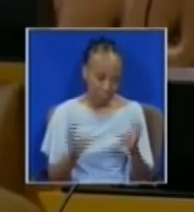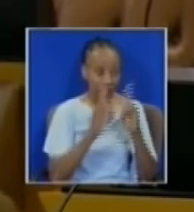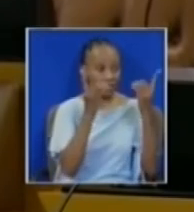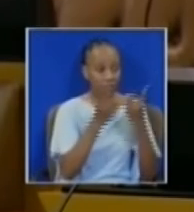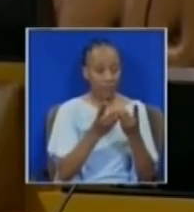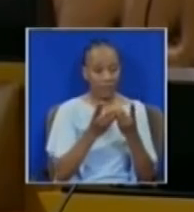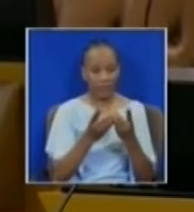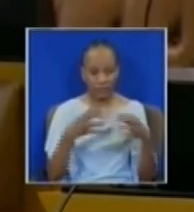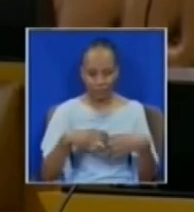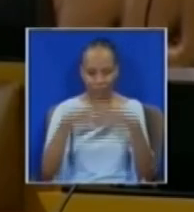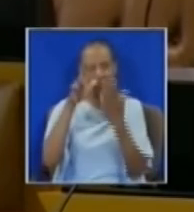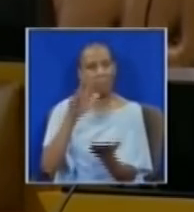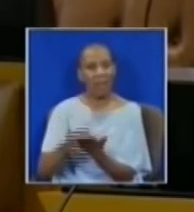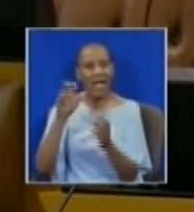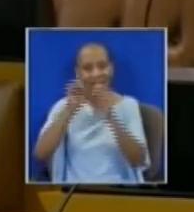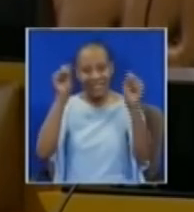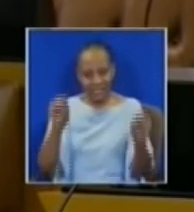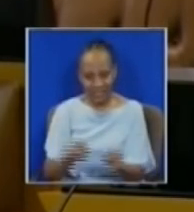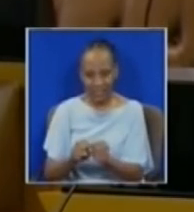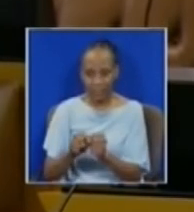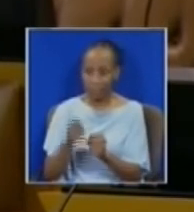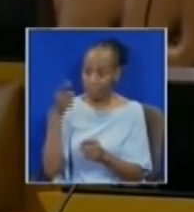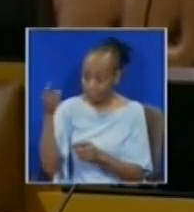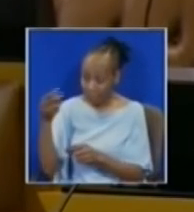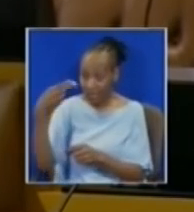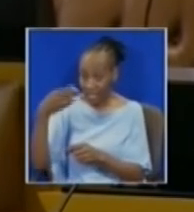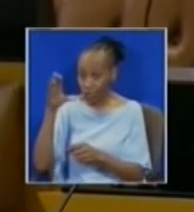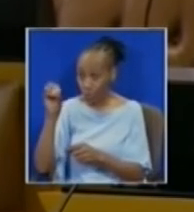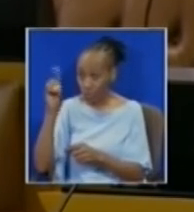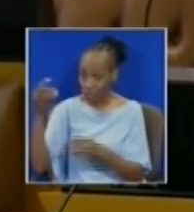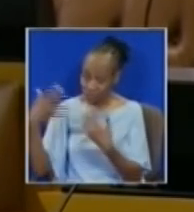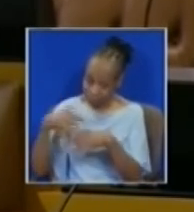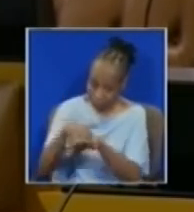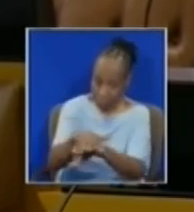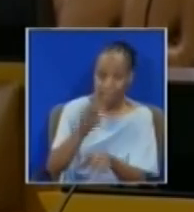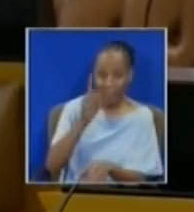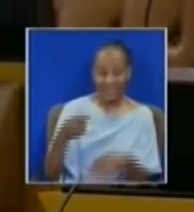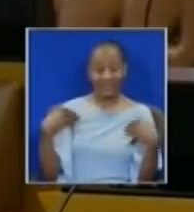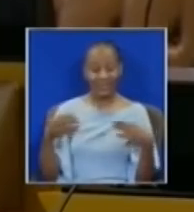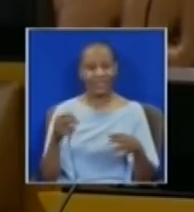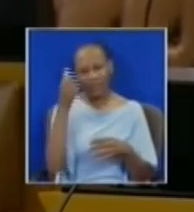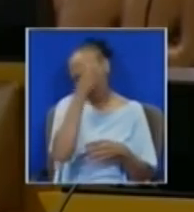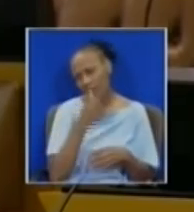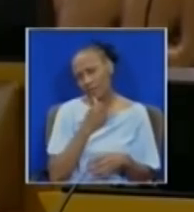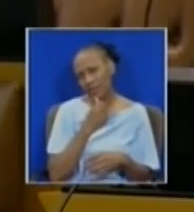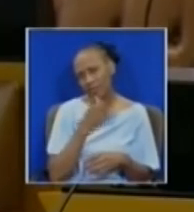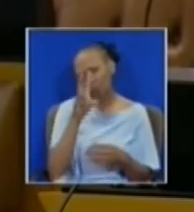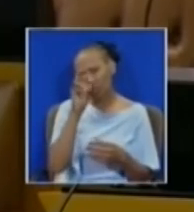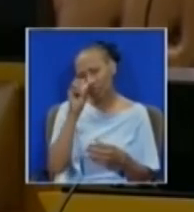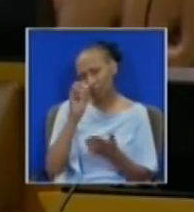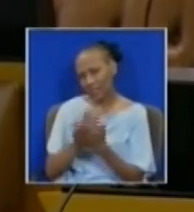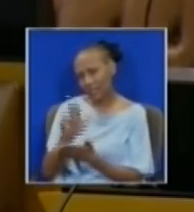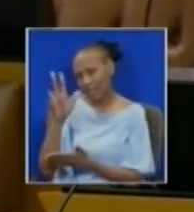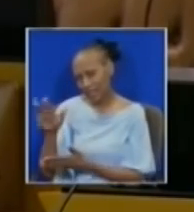But there are ministers such as the ex-minister of defense, who was rather famous for not answering questions. We